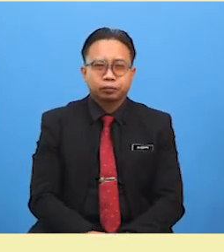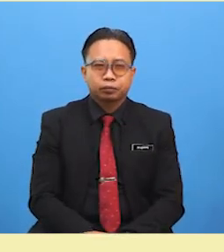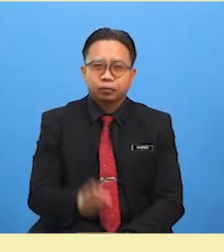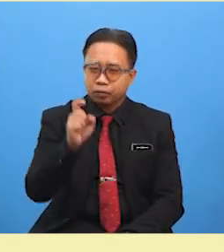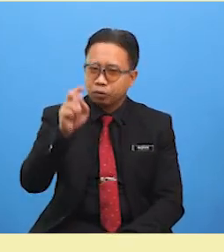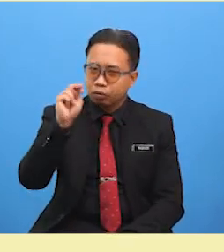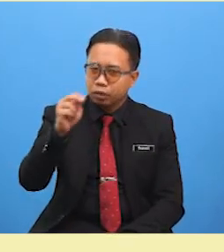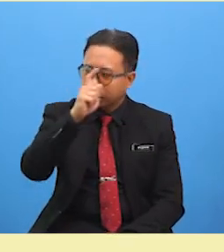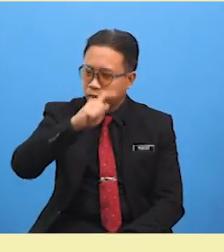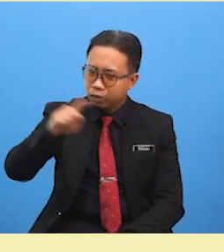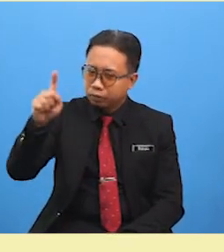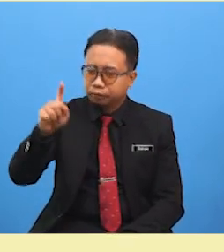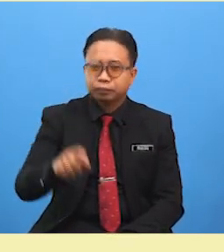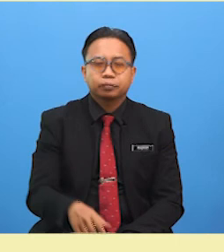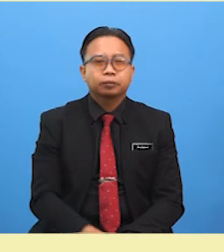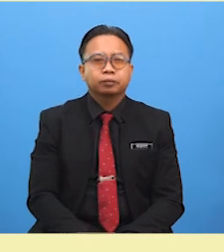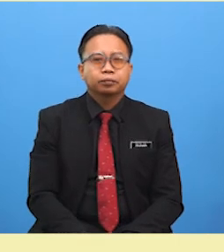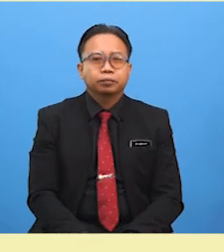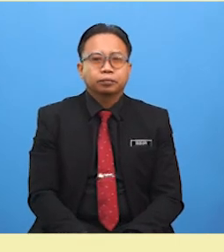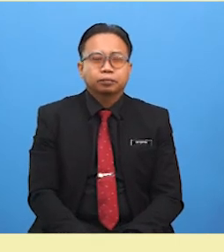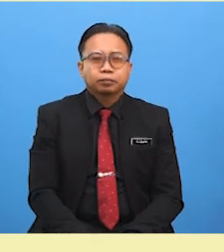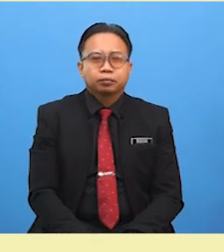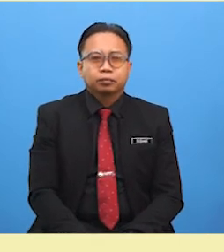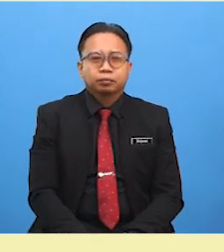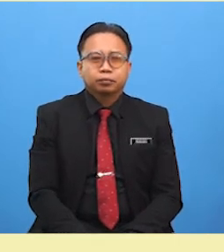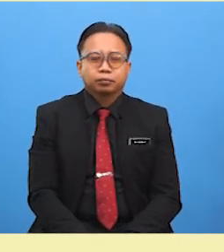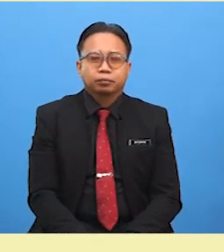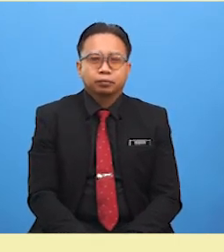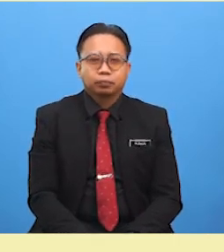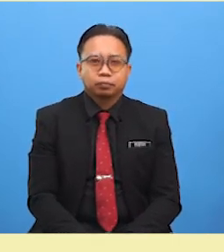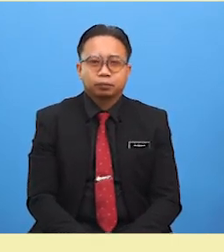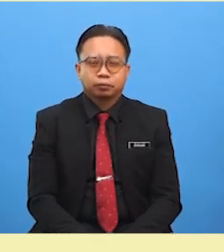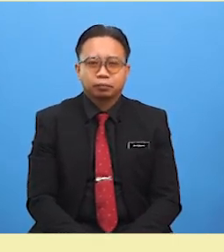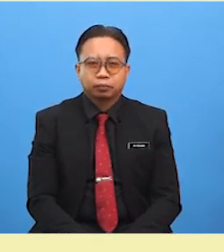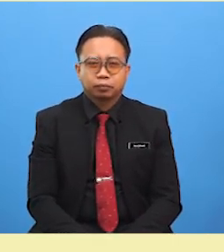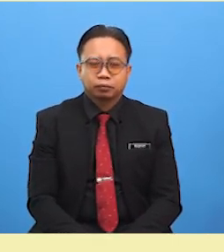is, you would need to put a tick next to the statement.